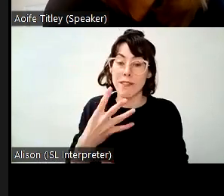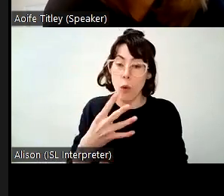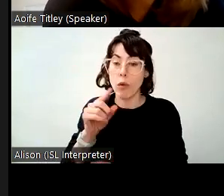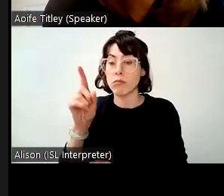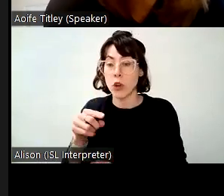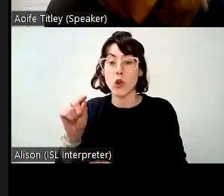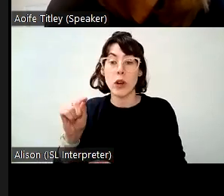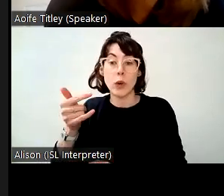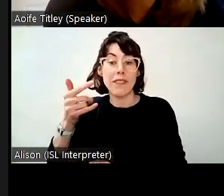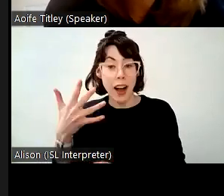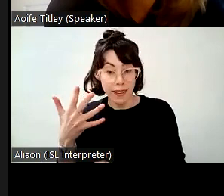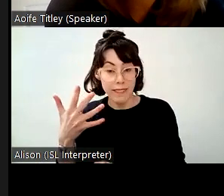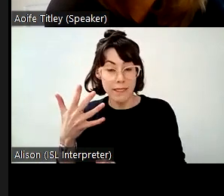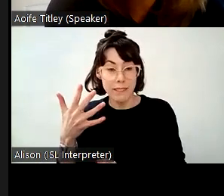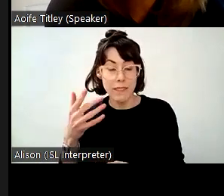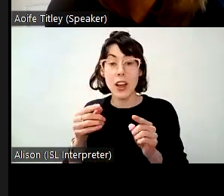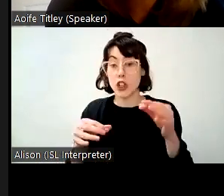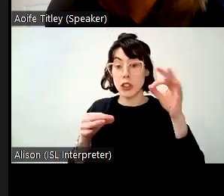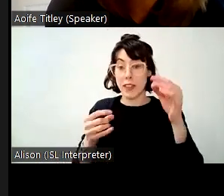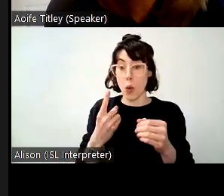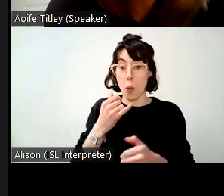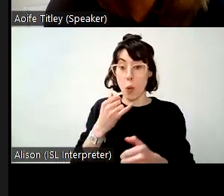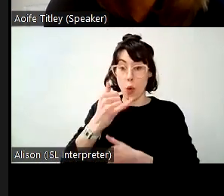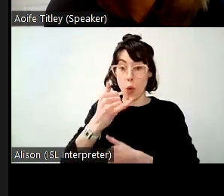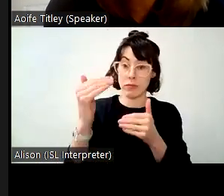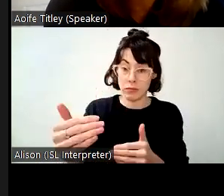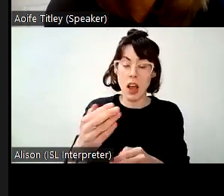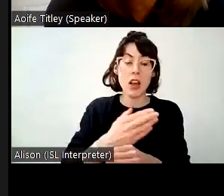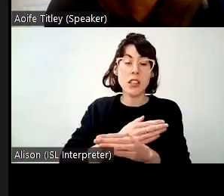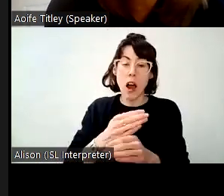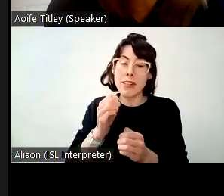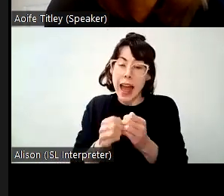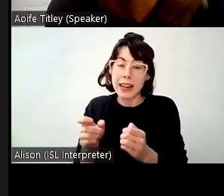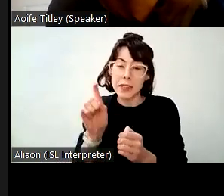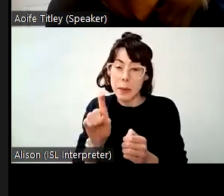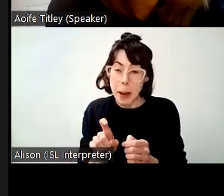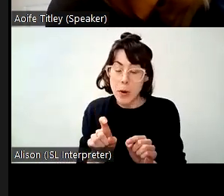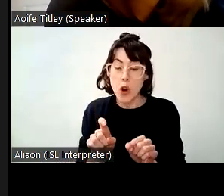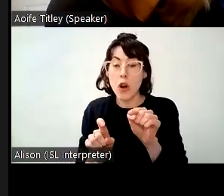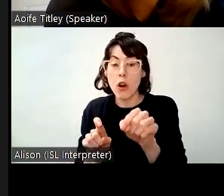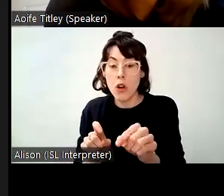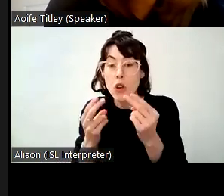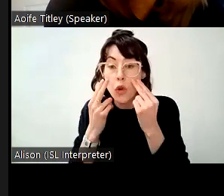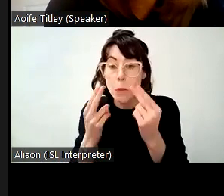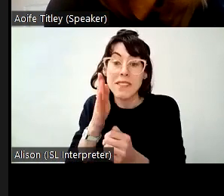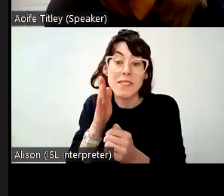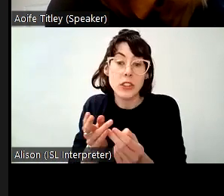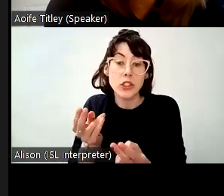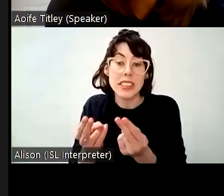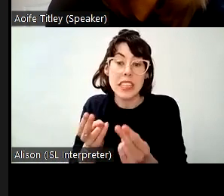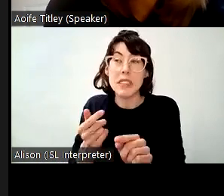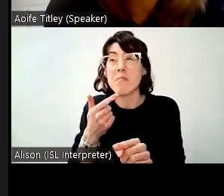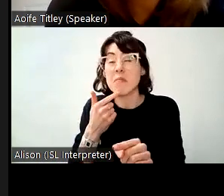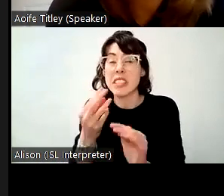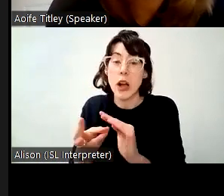1-year commitment, so you'll be starting towards the end of September, and then generally the assessments will be finished up maybe by around the 2nd week of May, maybe